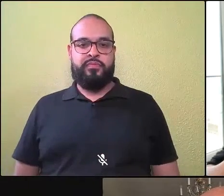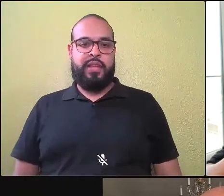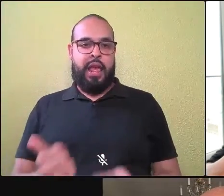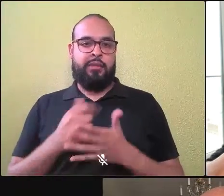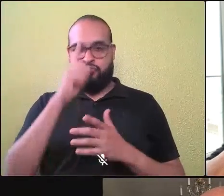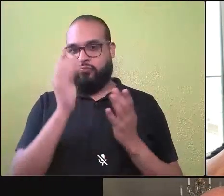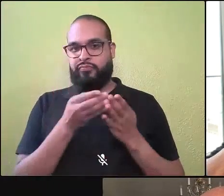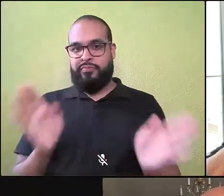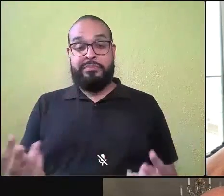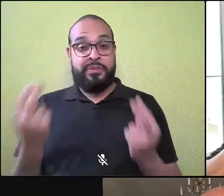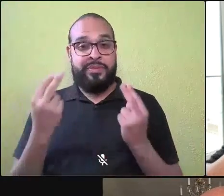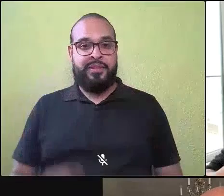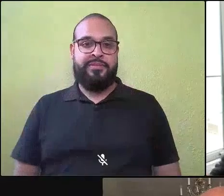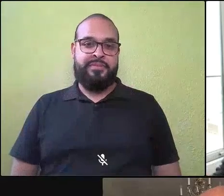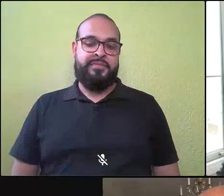I'll